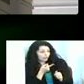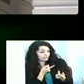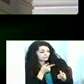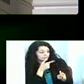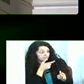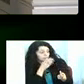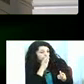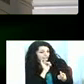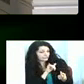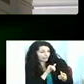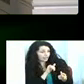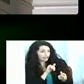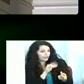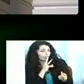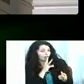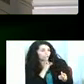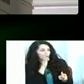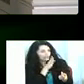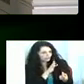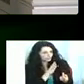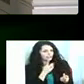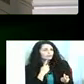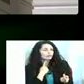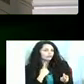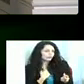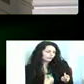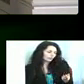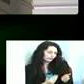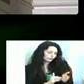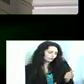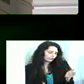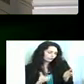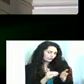water will get thirsty again and again.